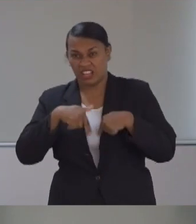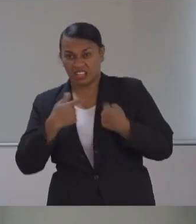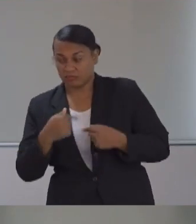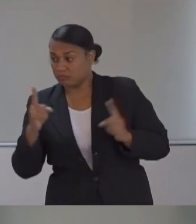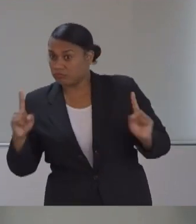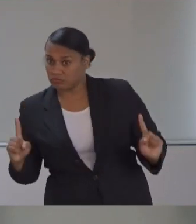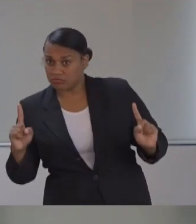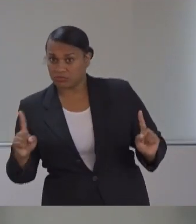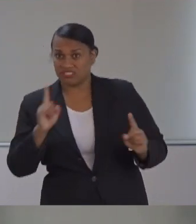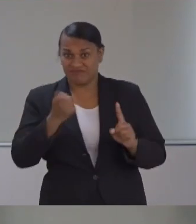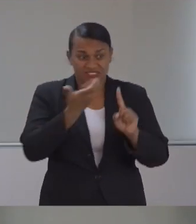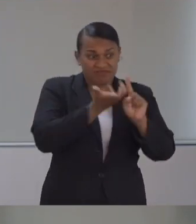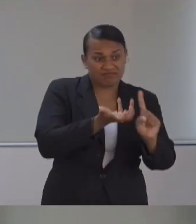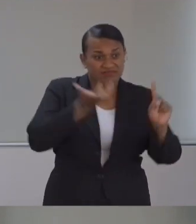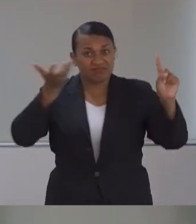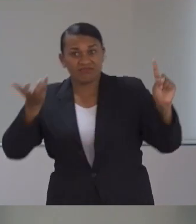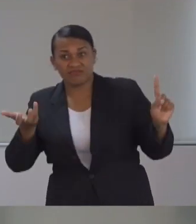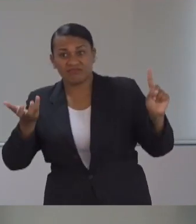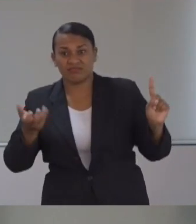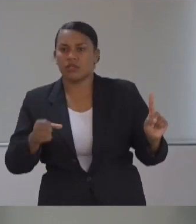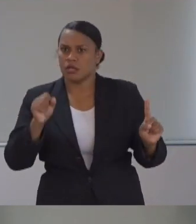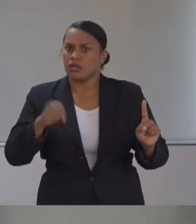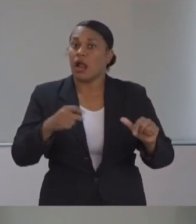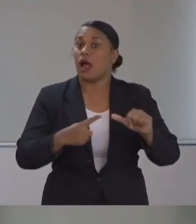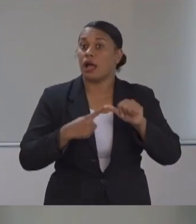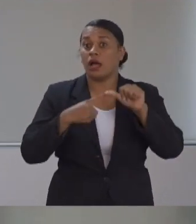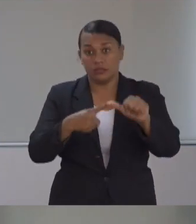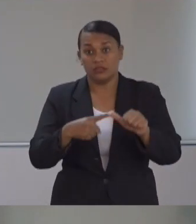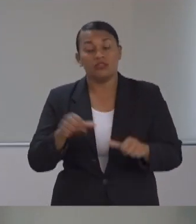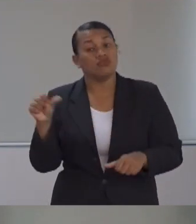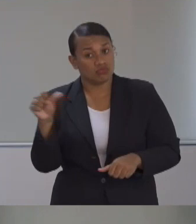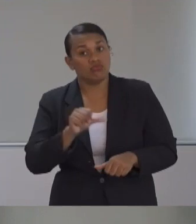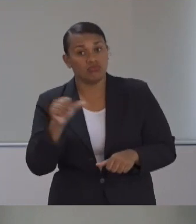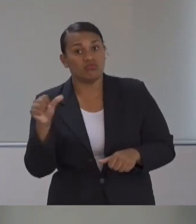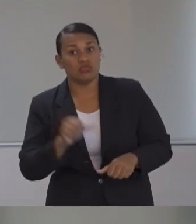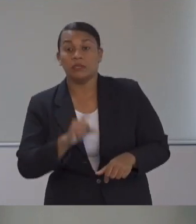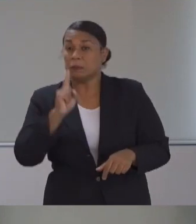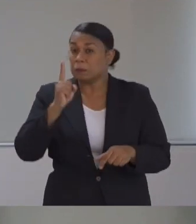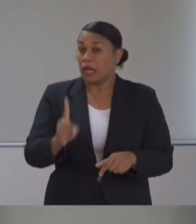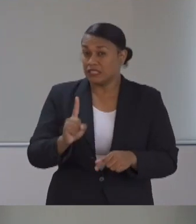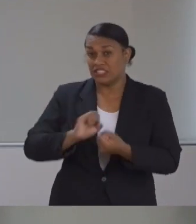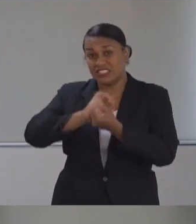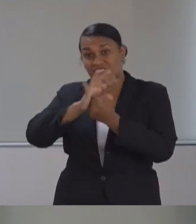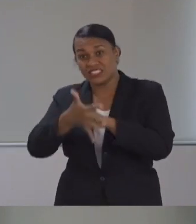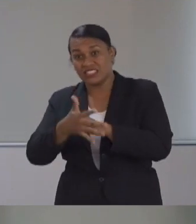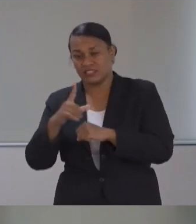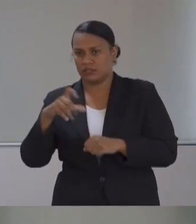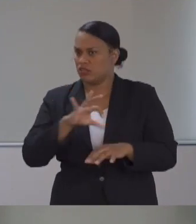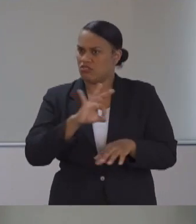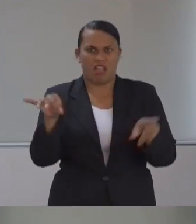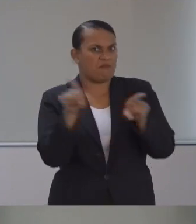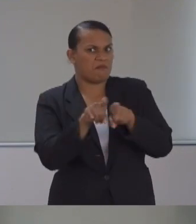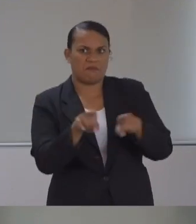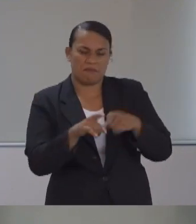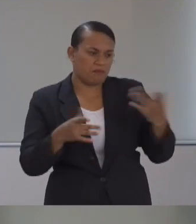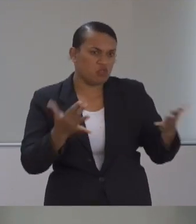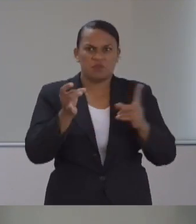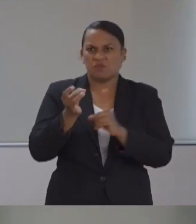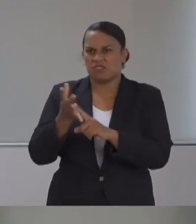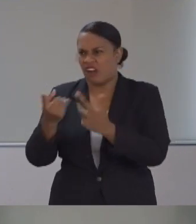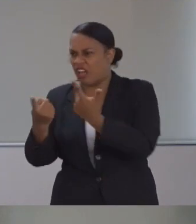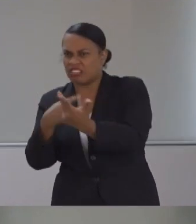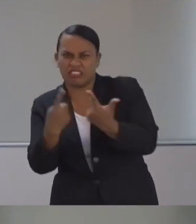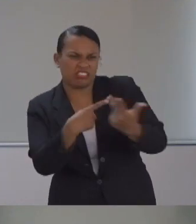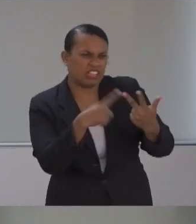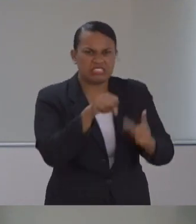The answer is obvious. Treat coronavirus no differently. It is just as serious as any other